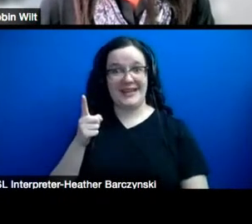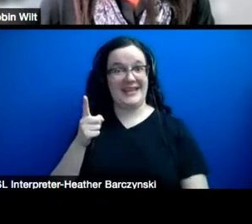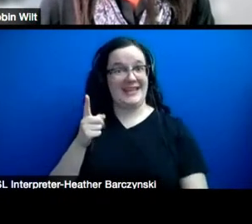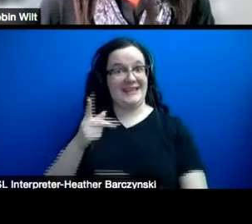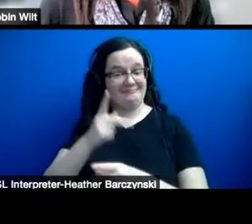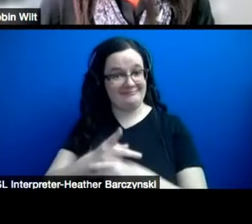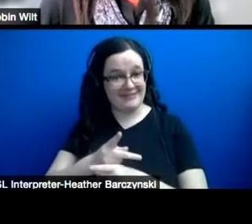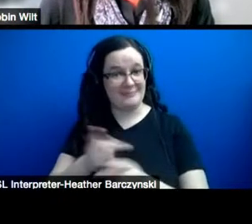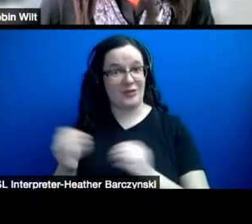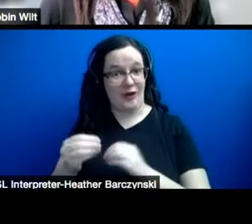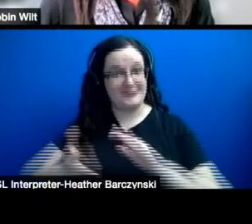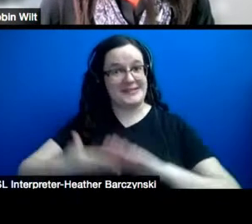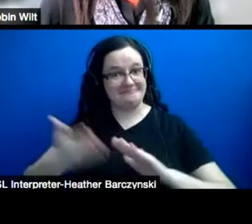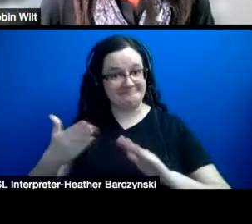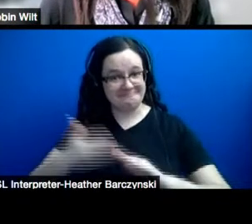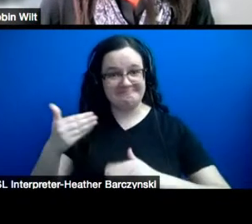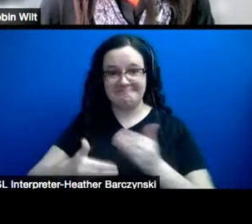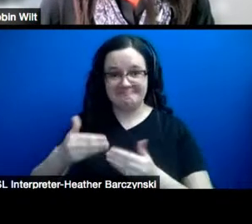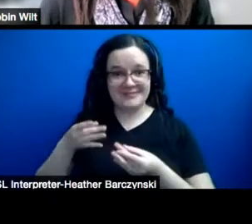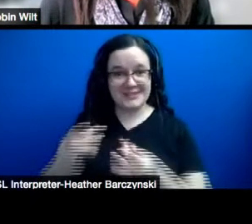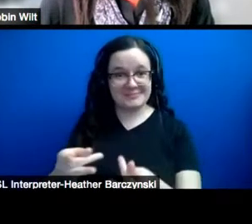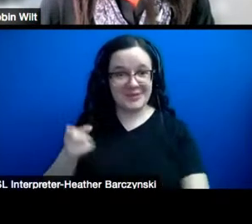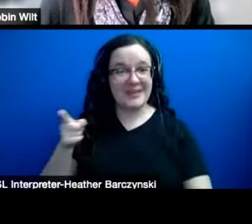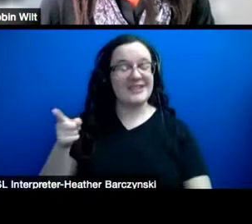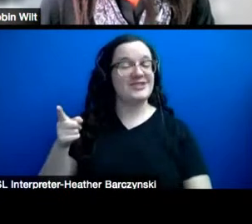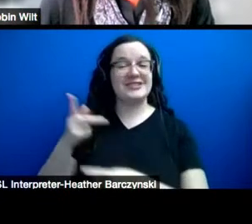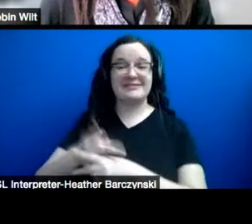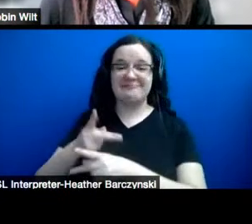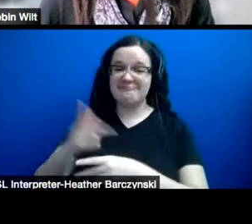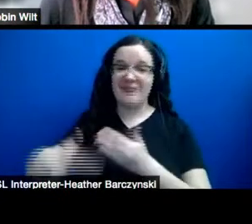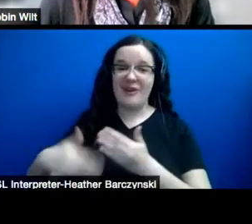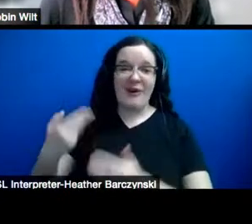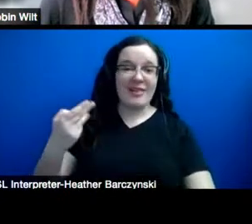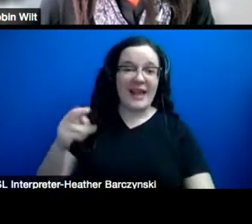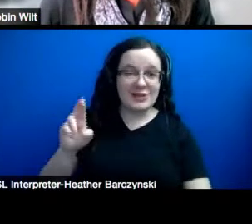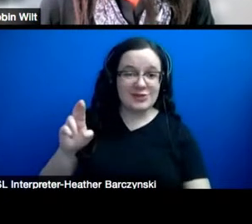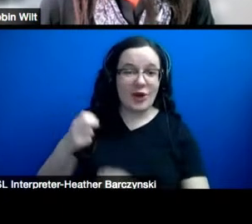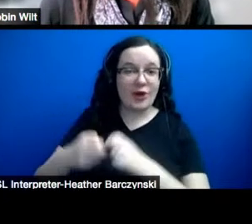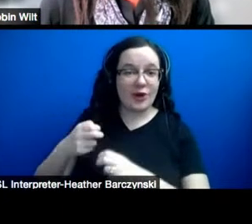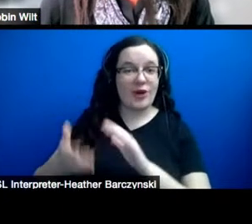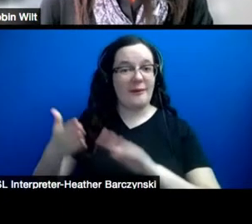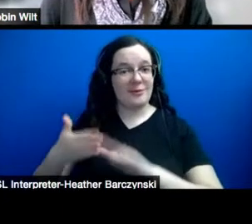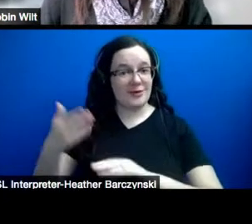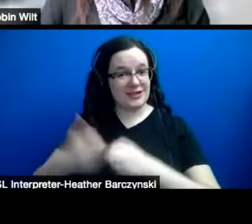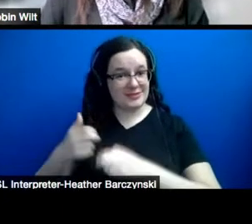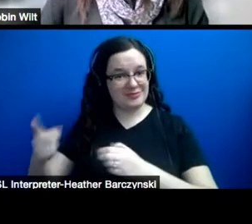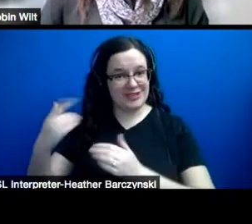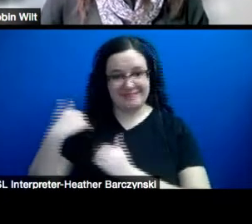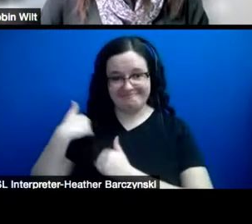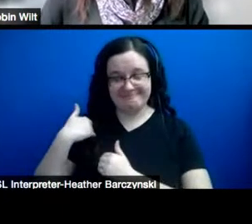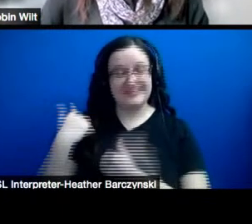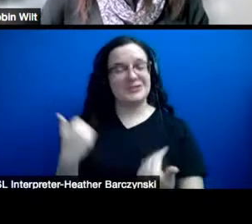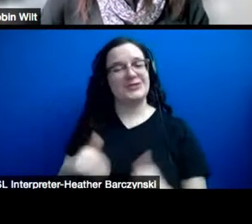running smooth. She's handled all our HR issues, all the operational issues over there. Will be missed.